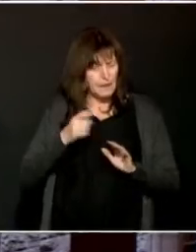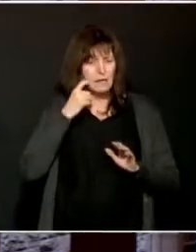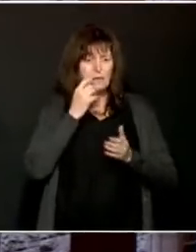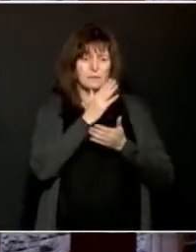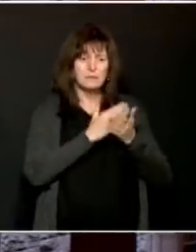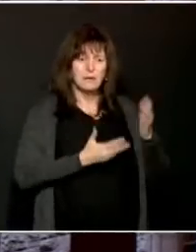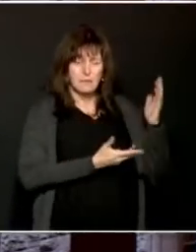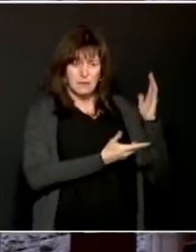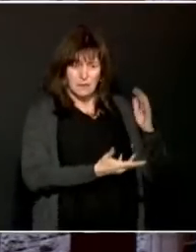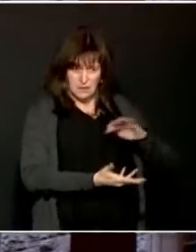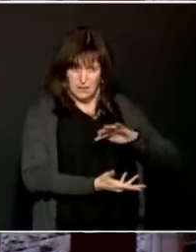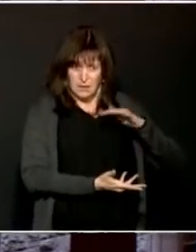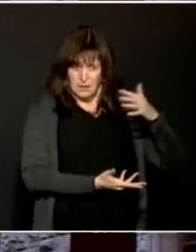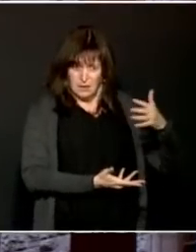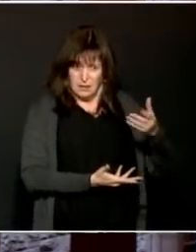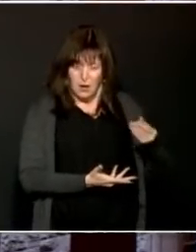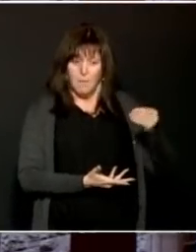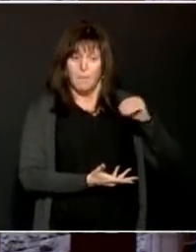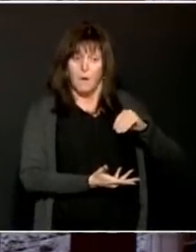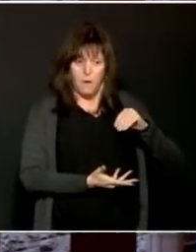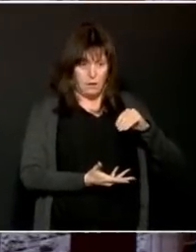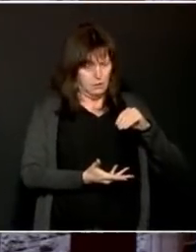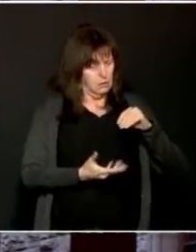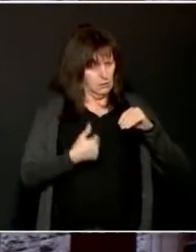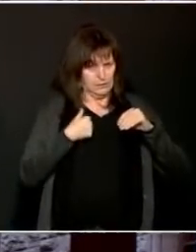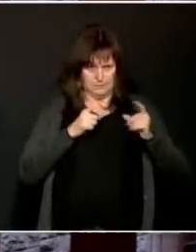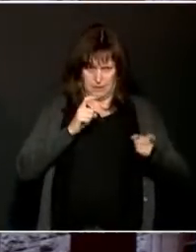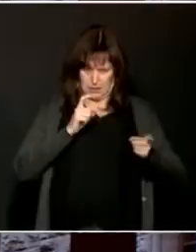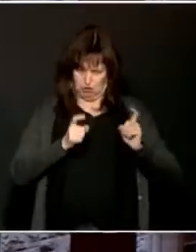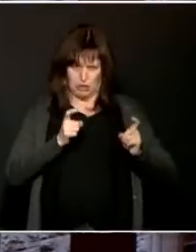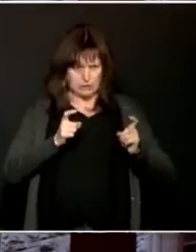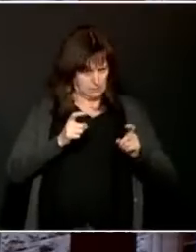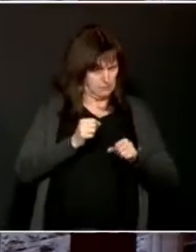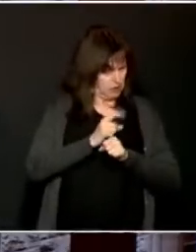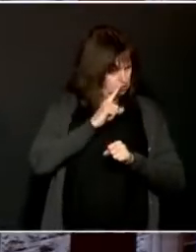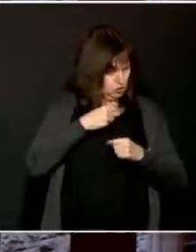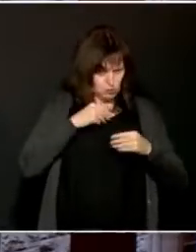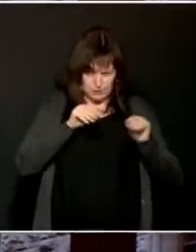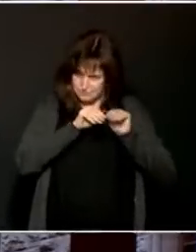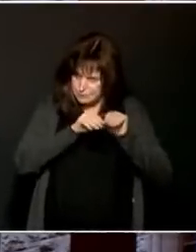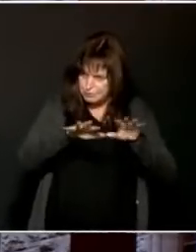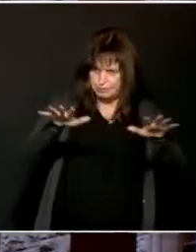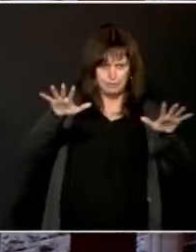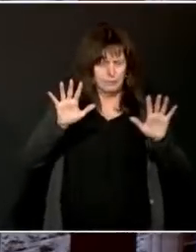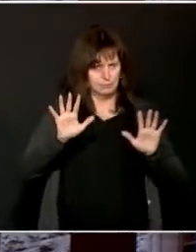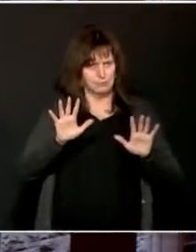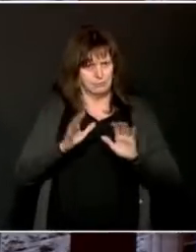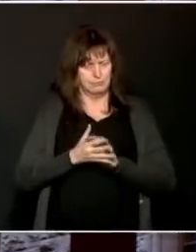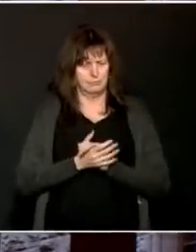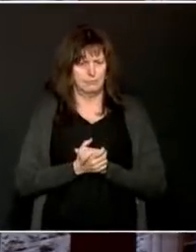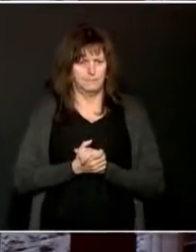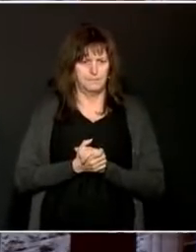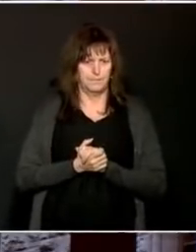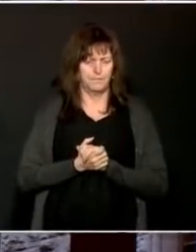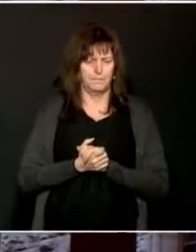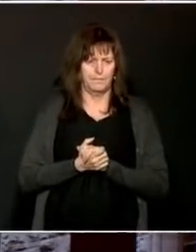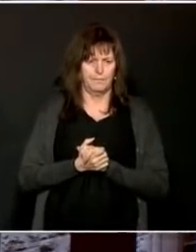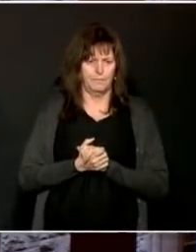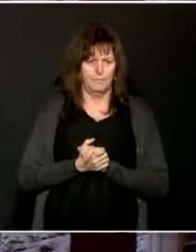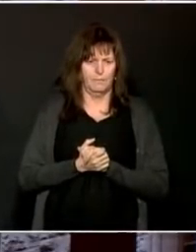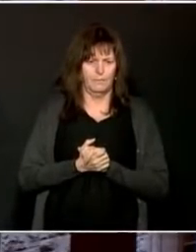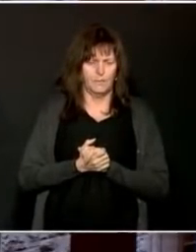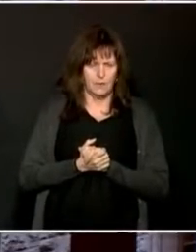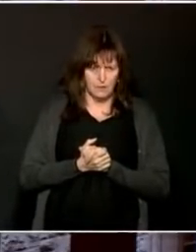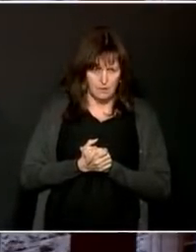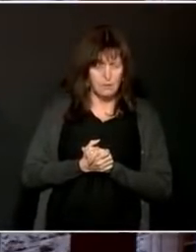allows us to move and adjust in that regard. So I'd say the my sense in there is that pharmacies will